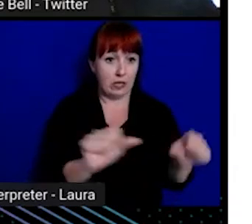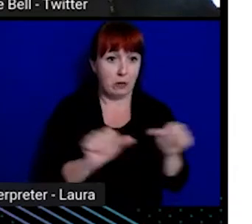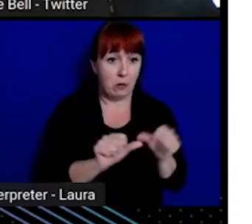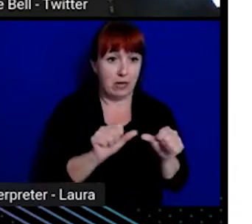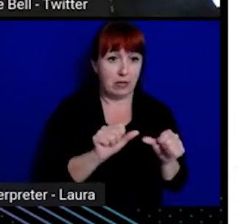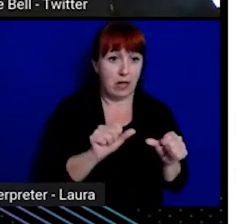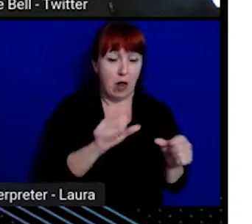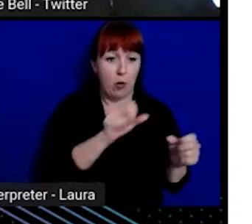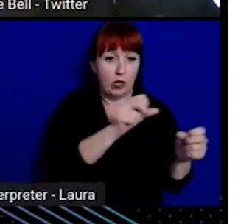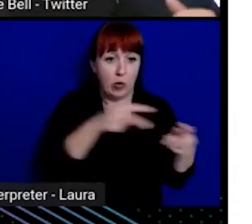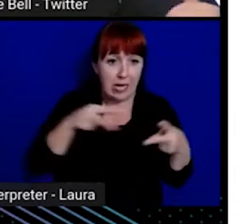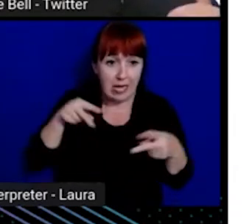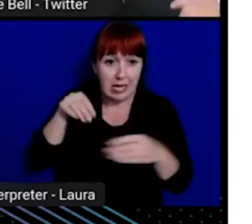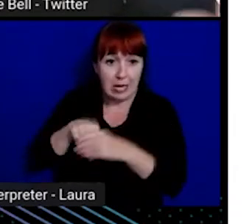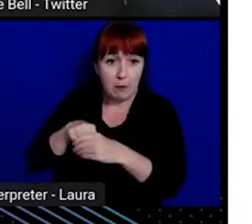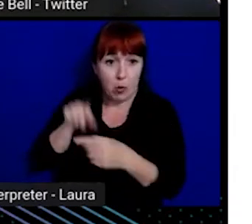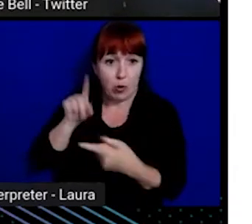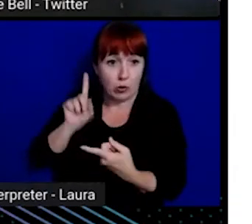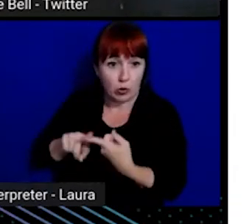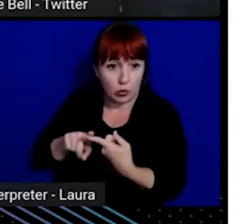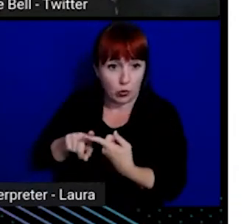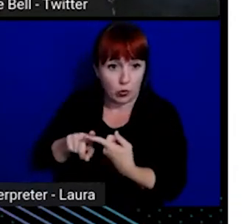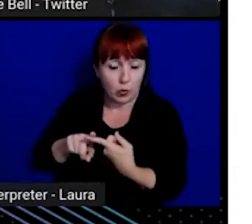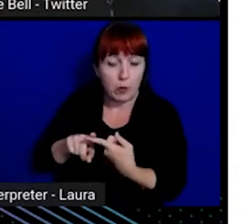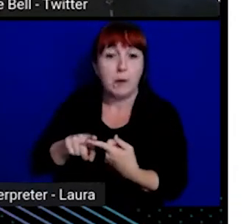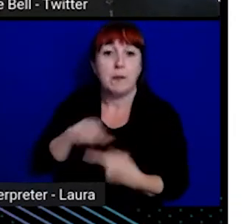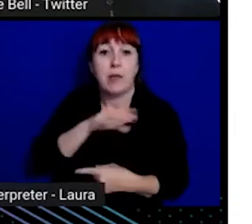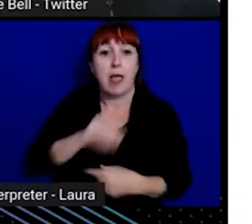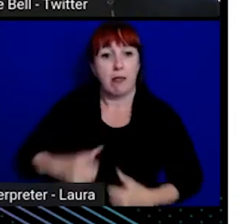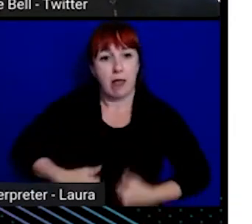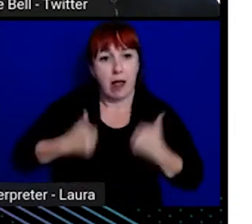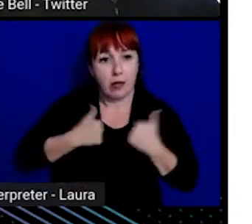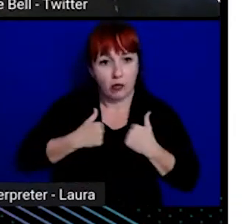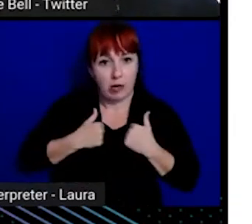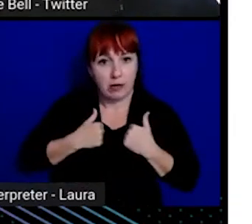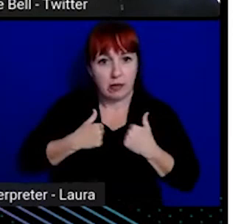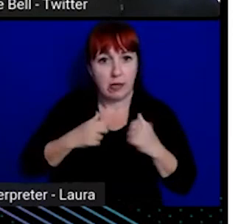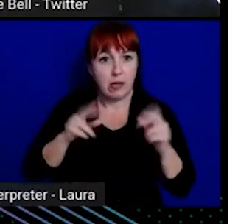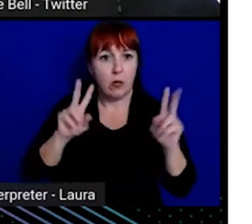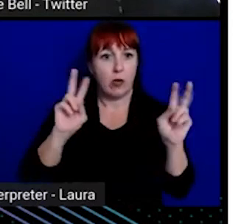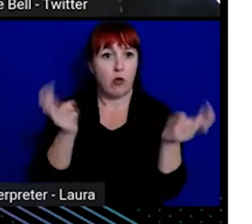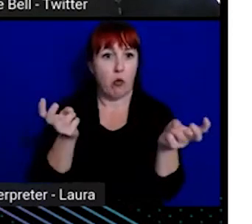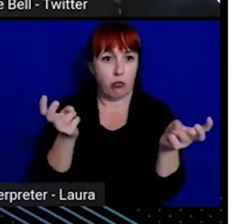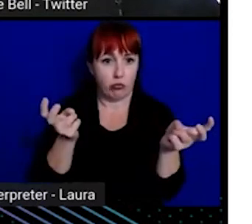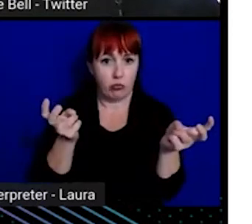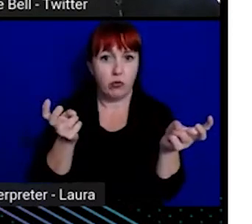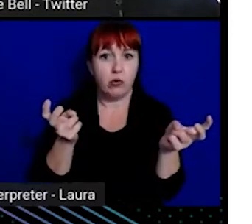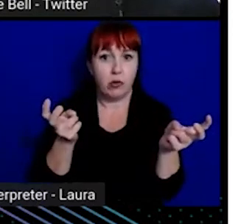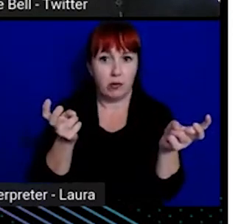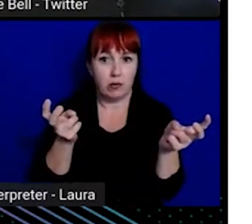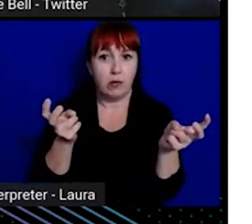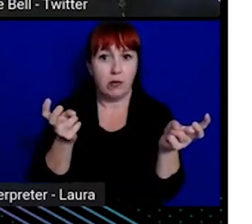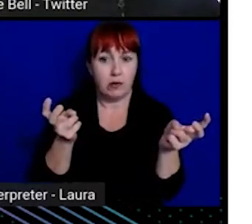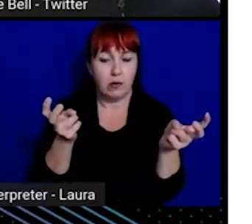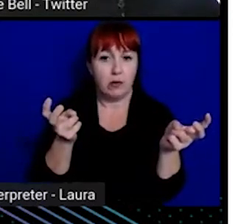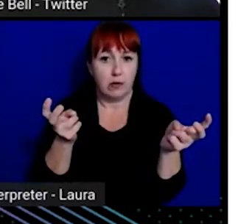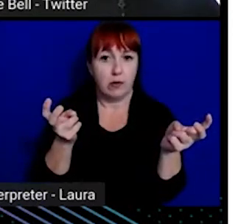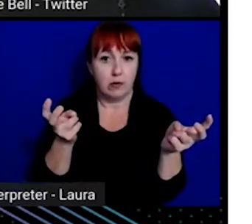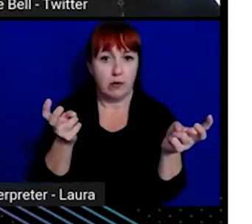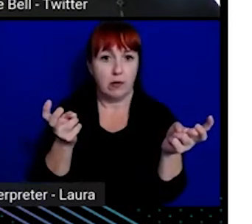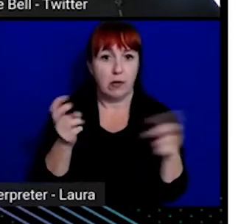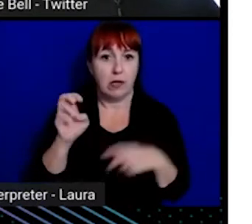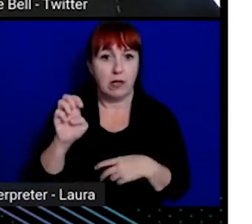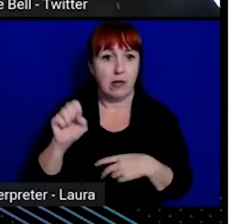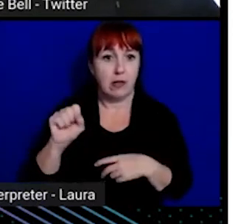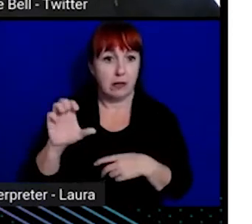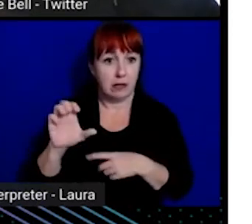import statement, and then the import address. It's quoted. That the quotations there and the escaping of the quotations is